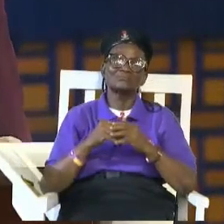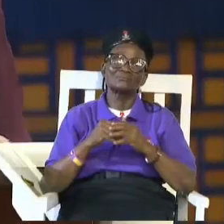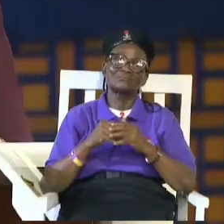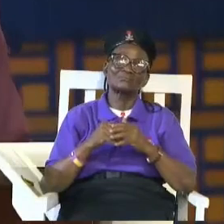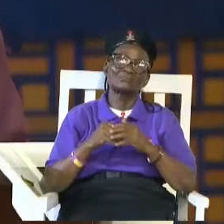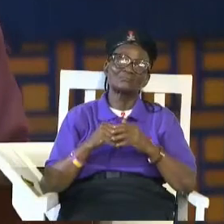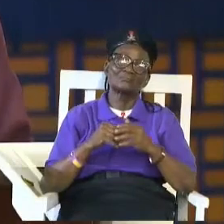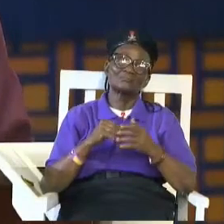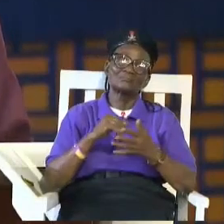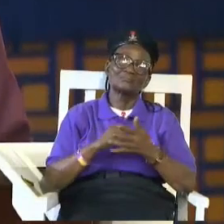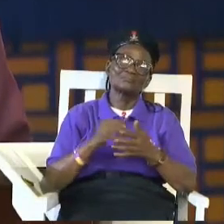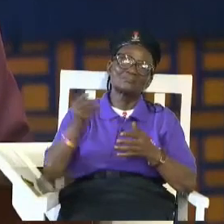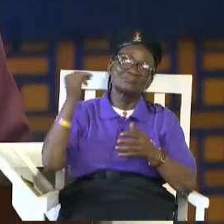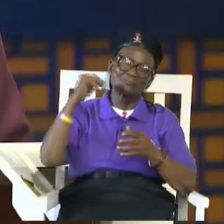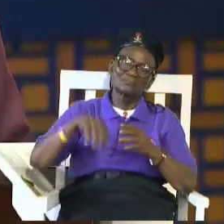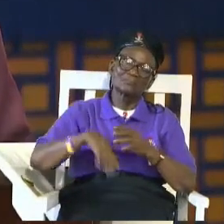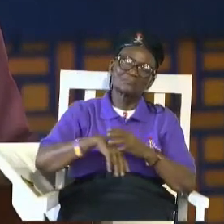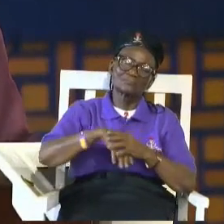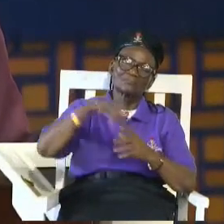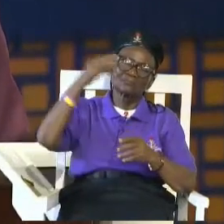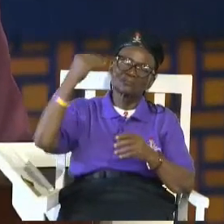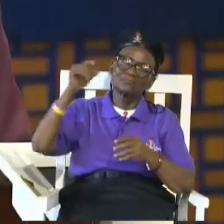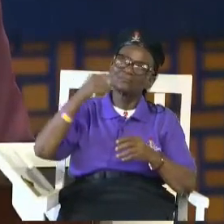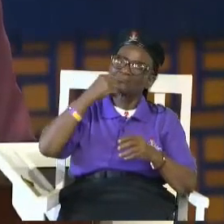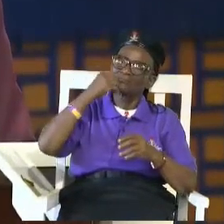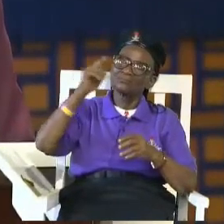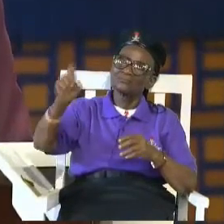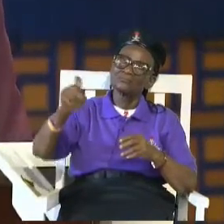It was out of order.